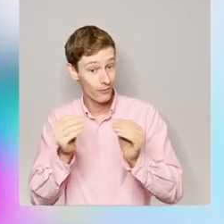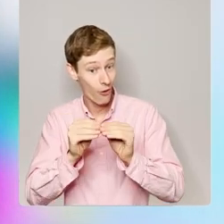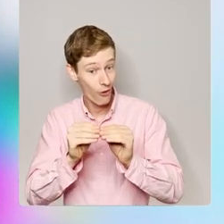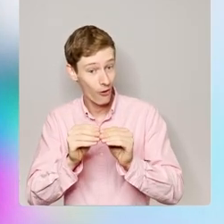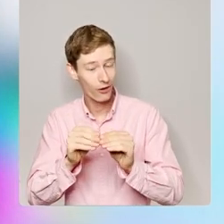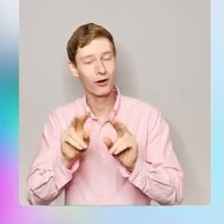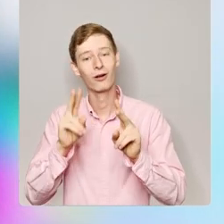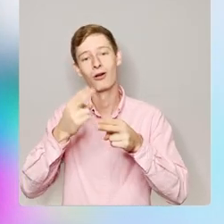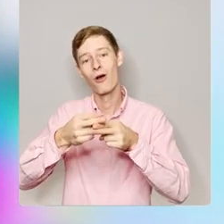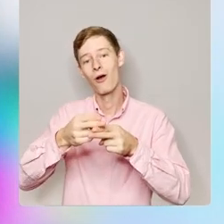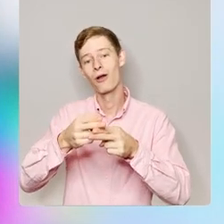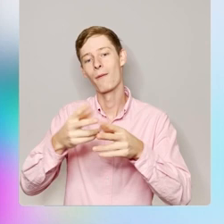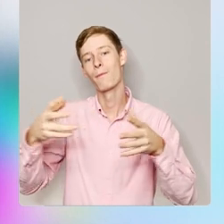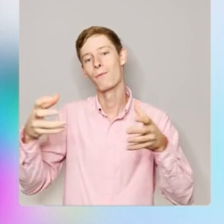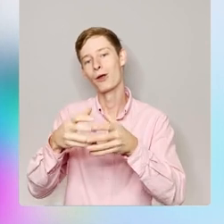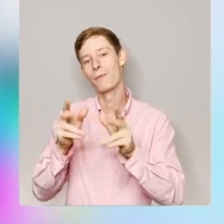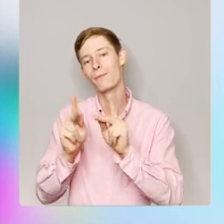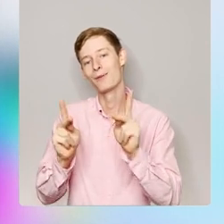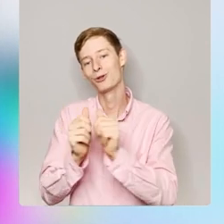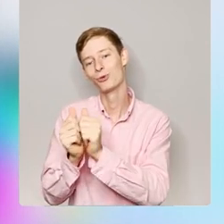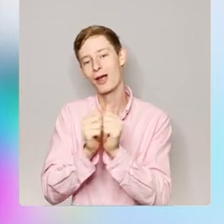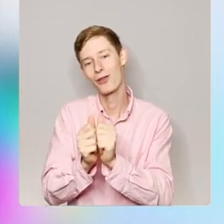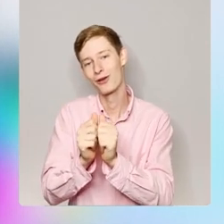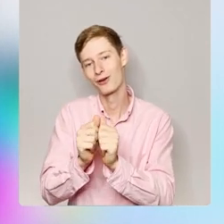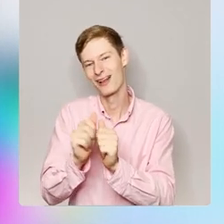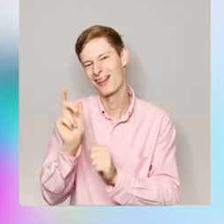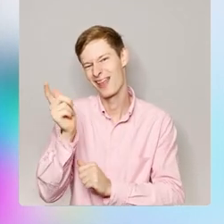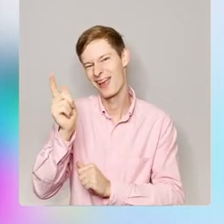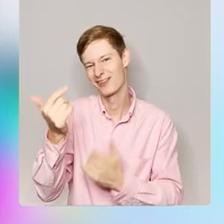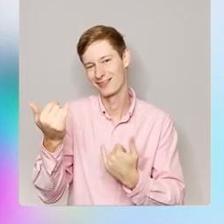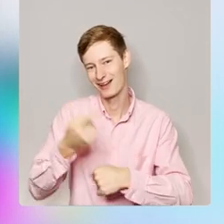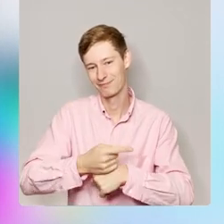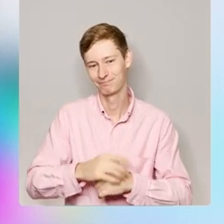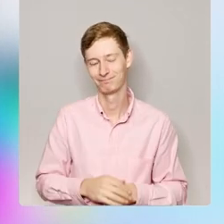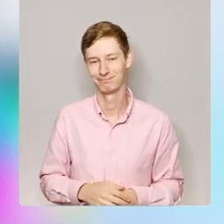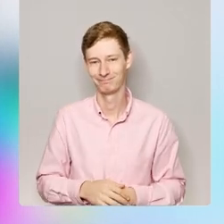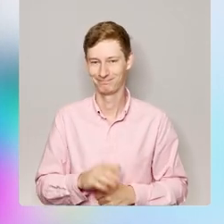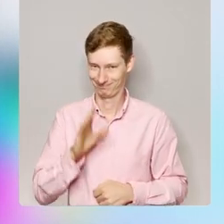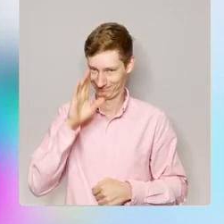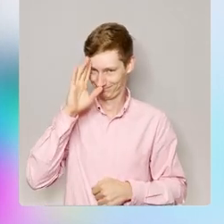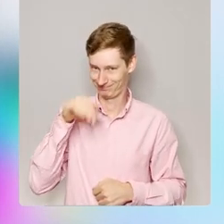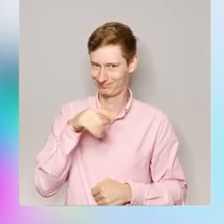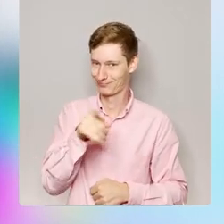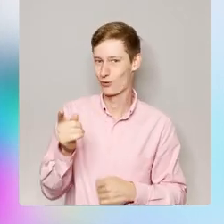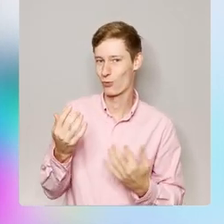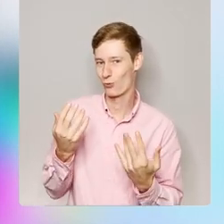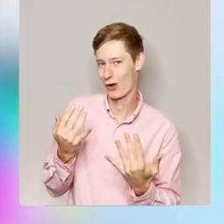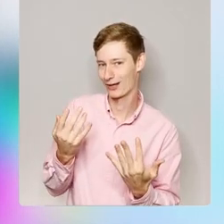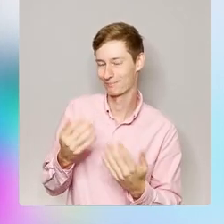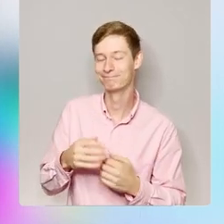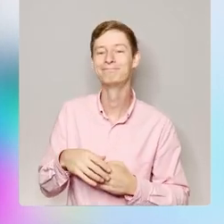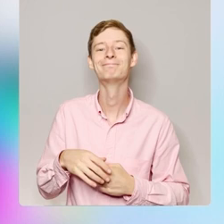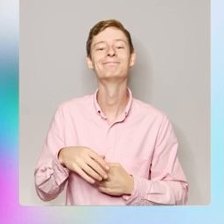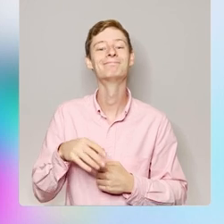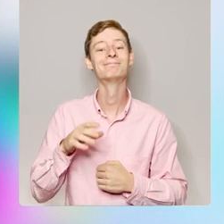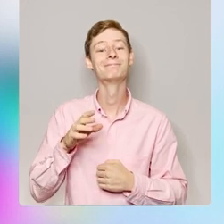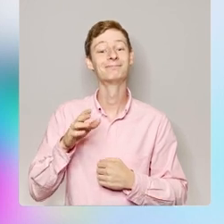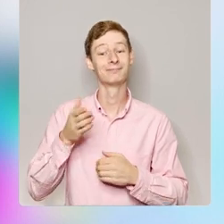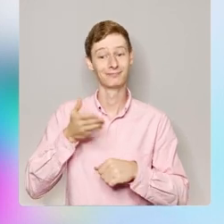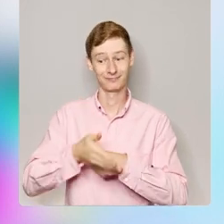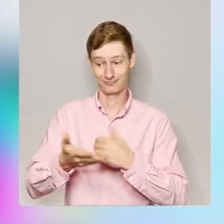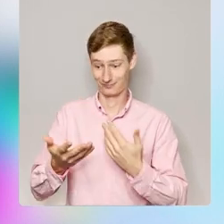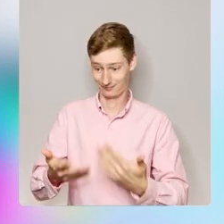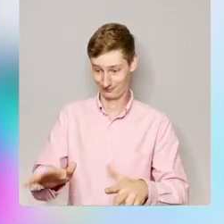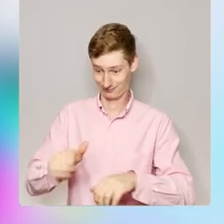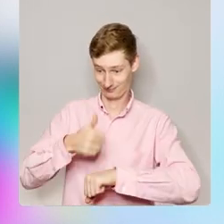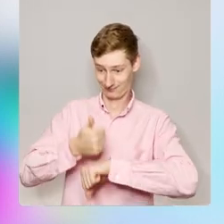Together later today. Now, I know you've all been waiting for this part. Once you've built a great app that delights your